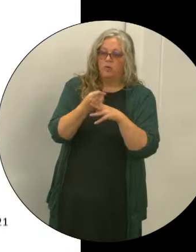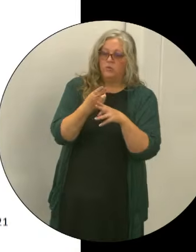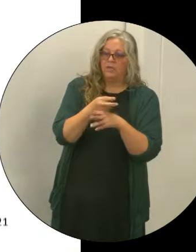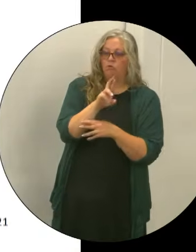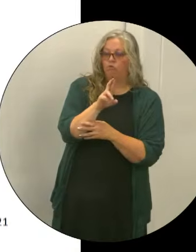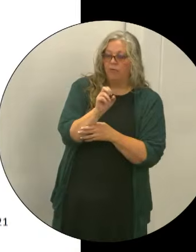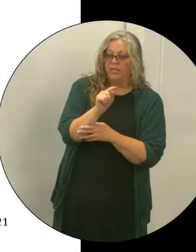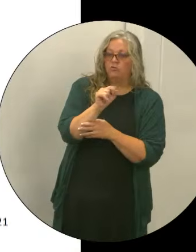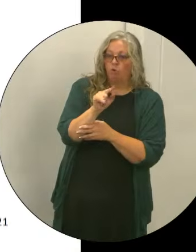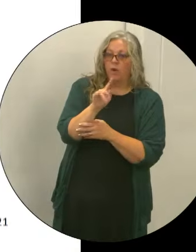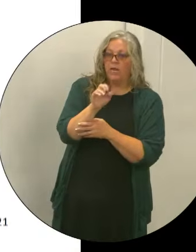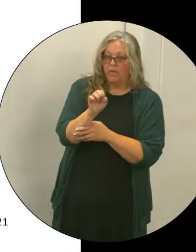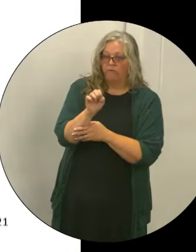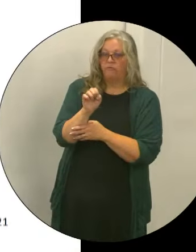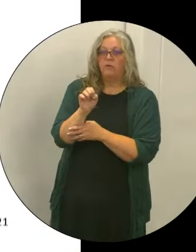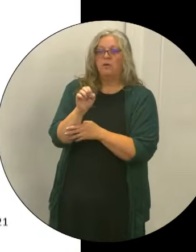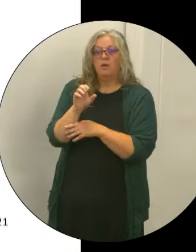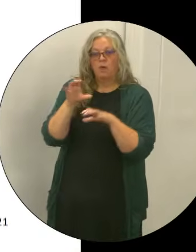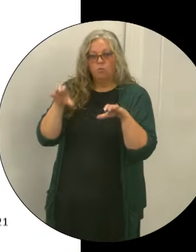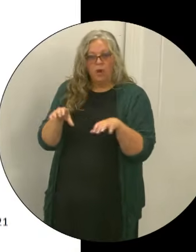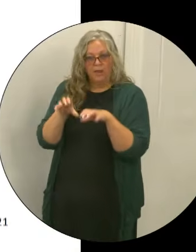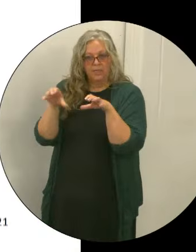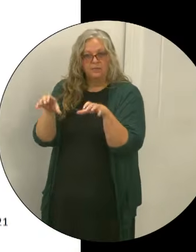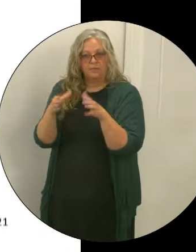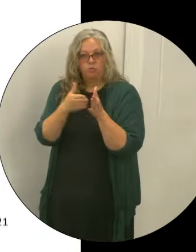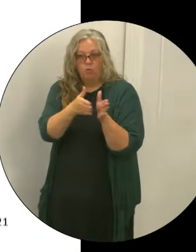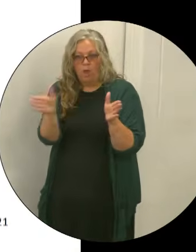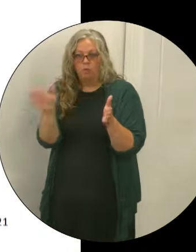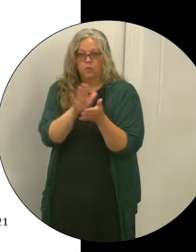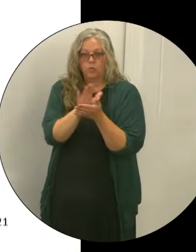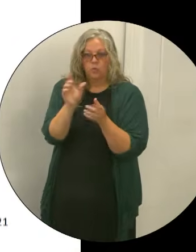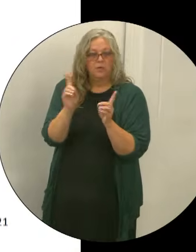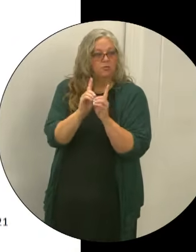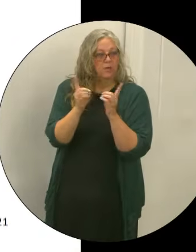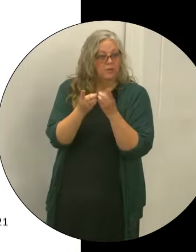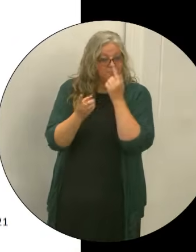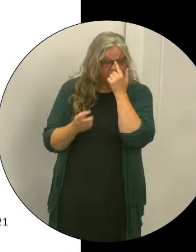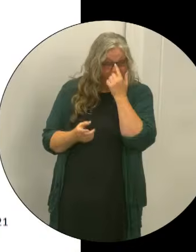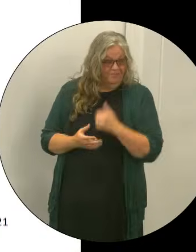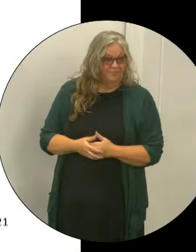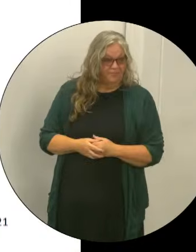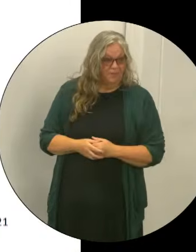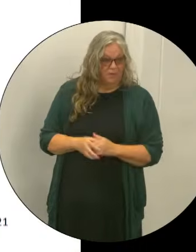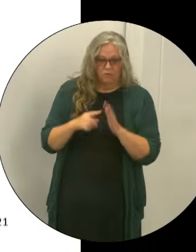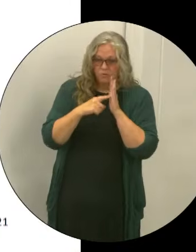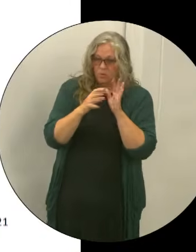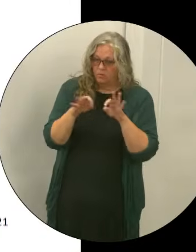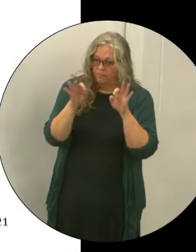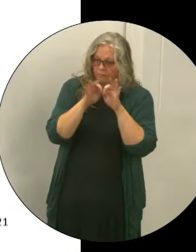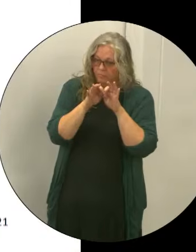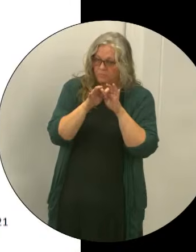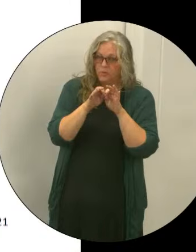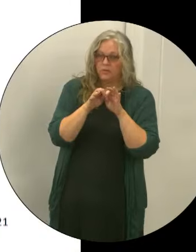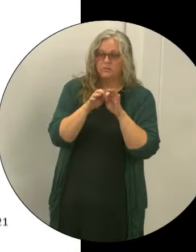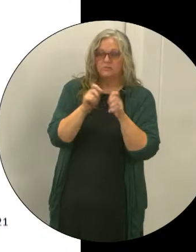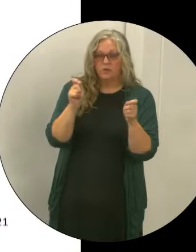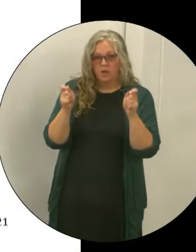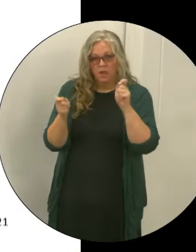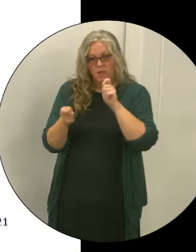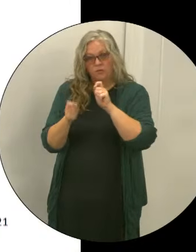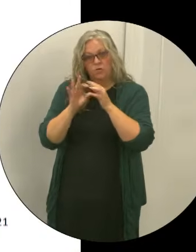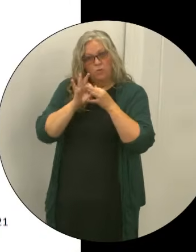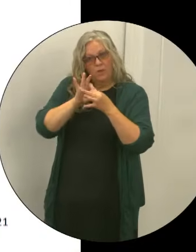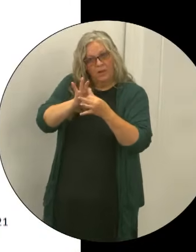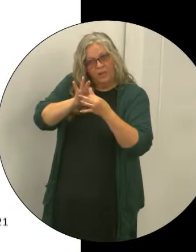the district. Data also reflects a meaningful transition towards accountable, relationship-centered